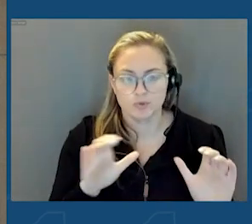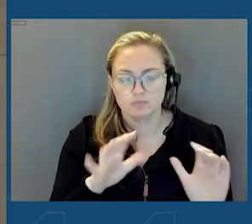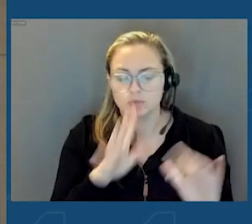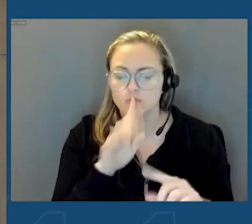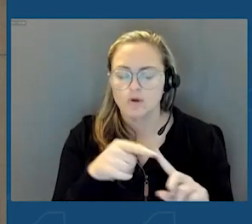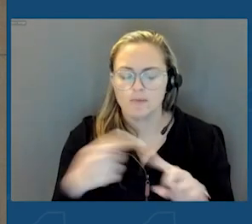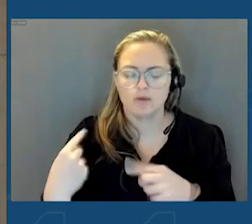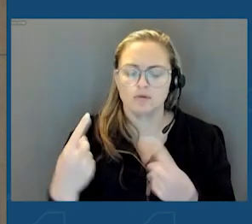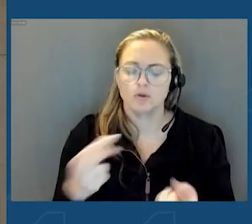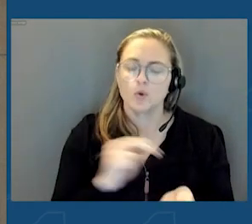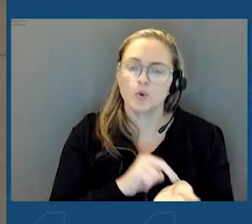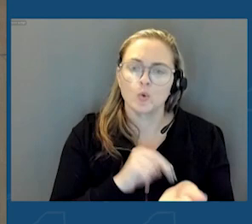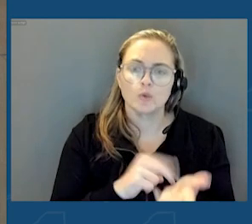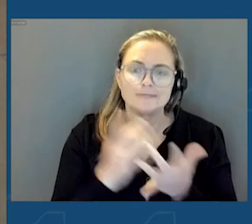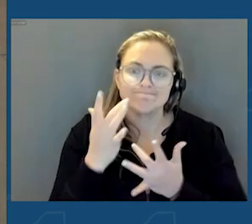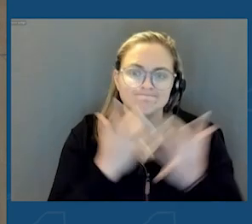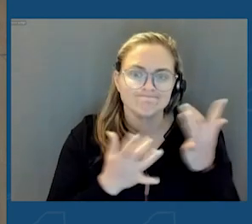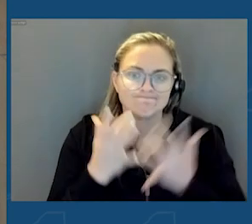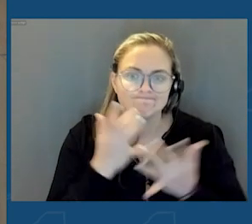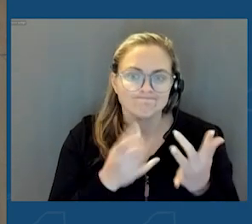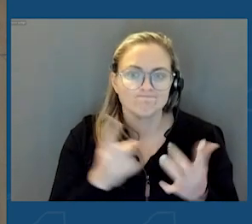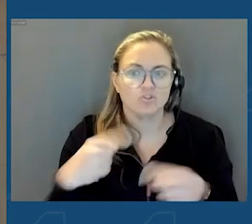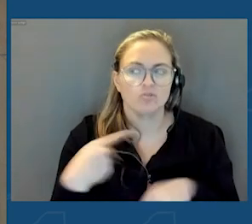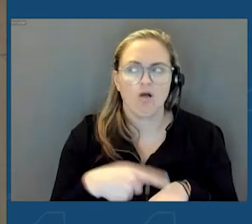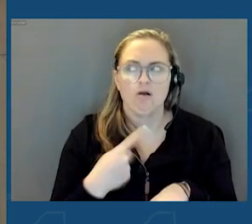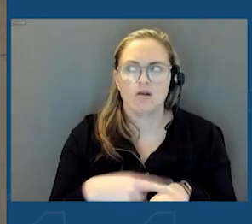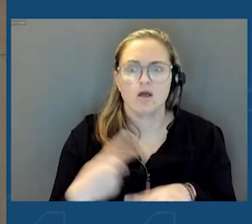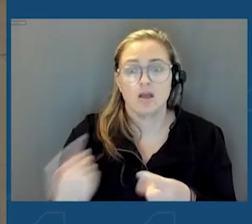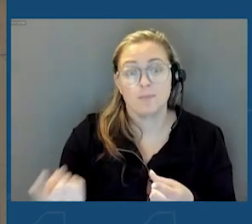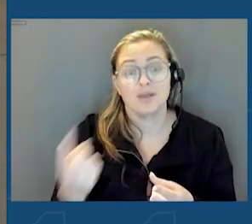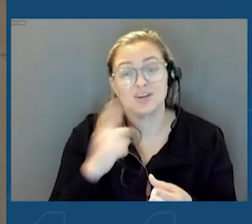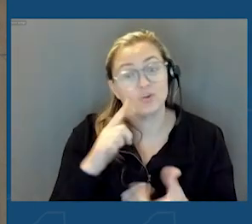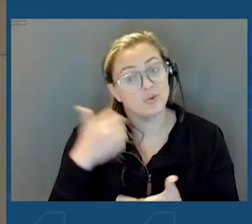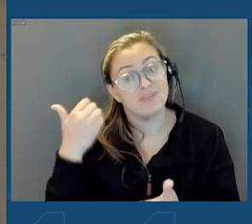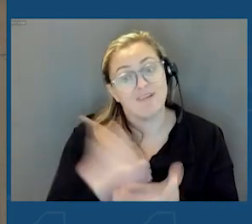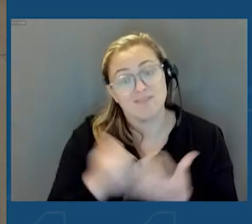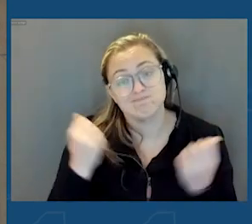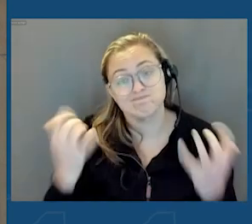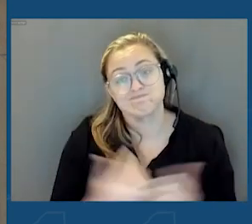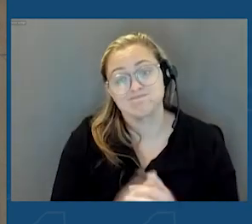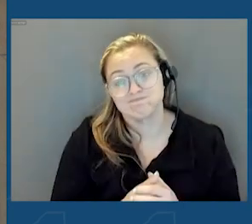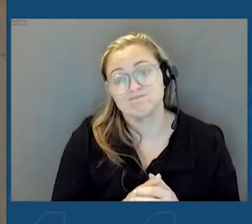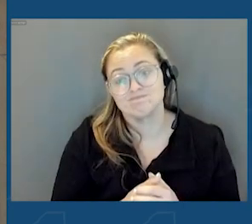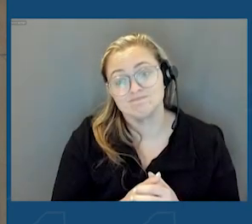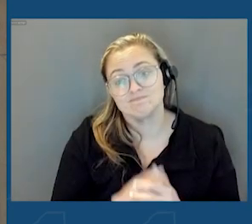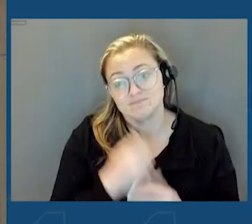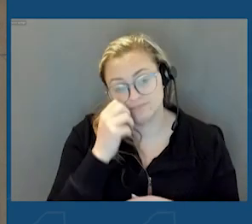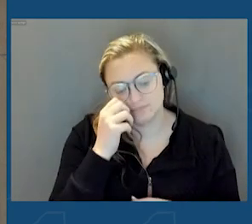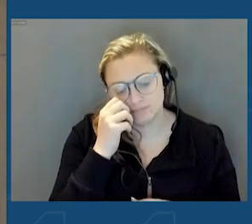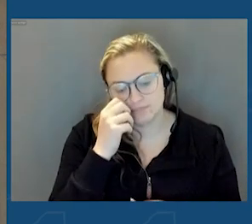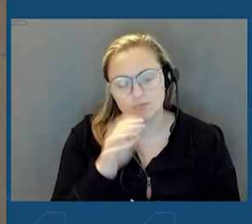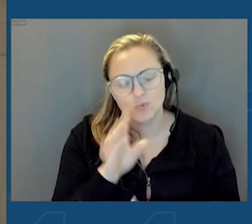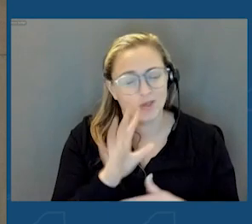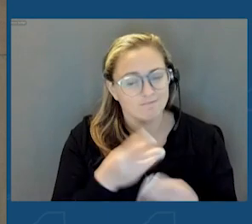a nursing shortage for a long time, and Governor, you're about to help with that problem.